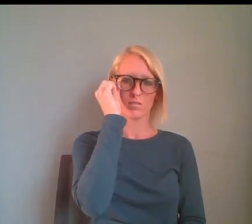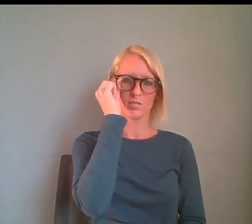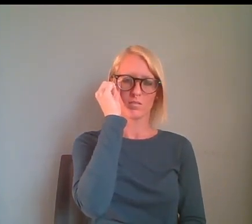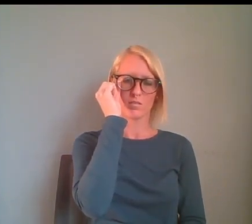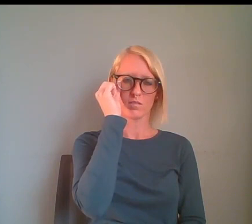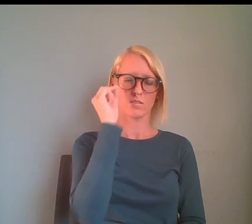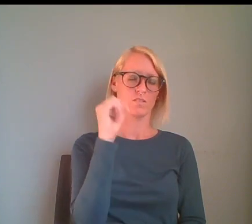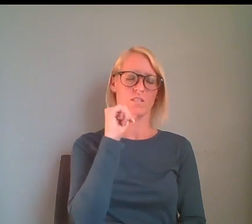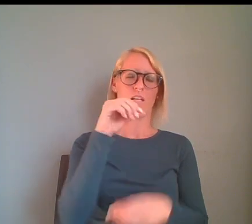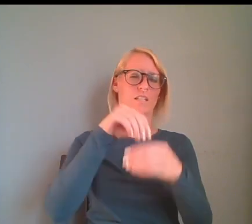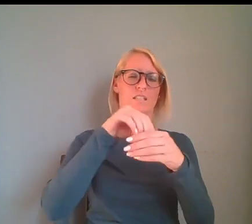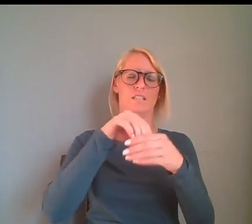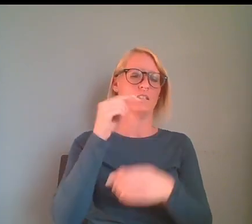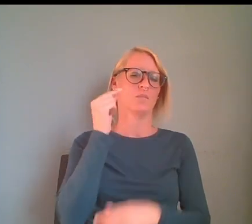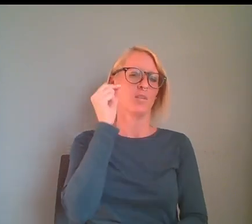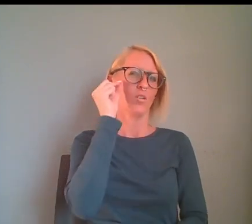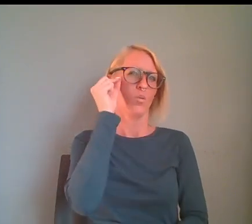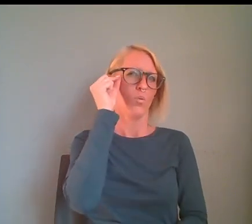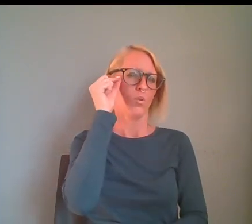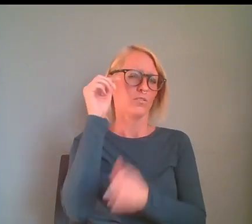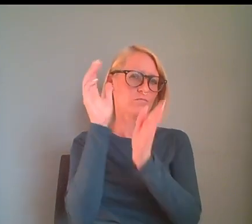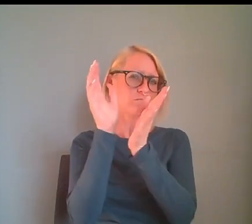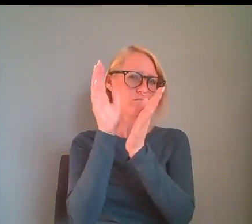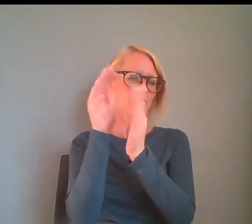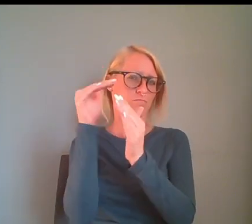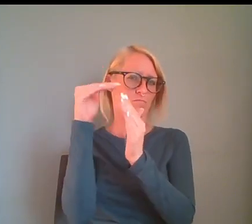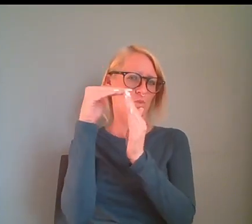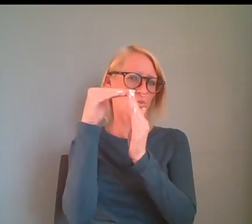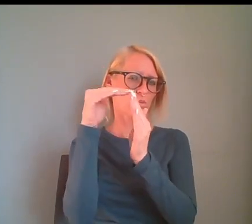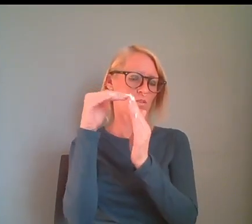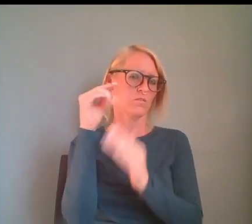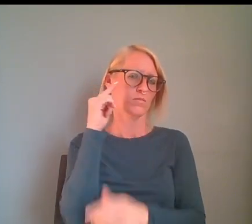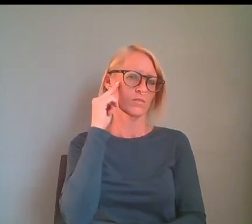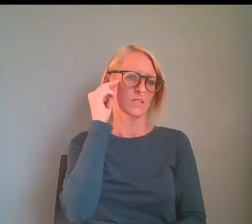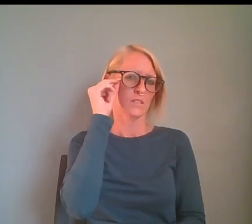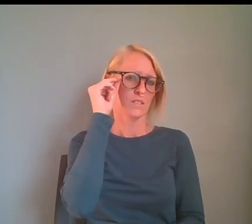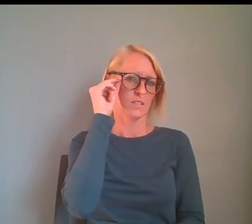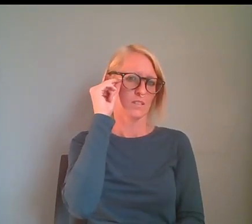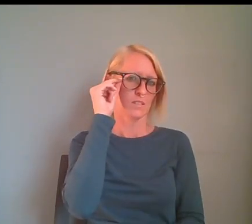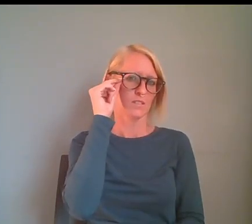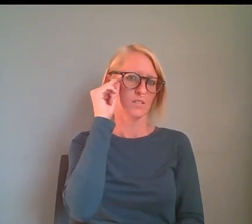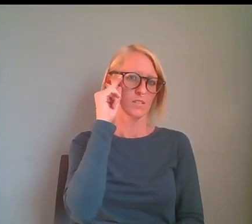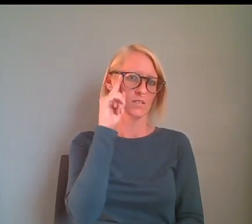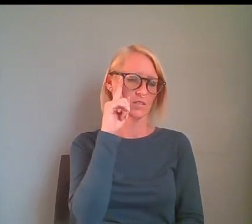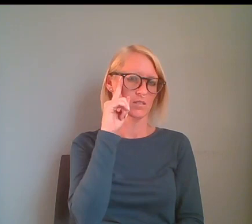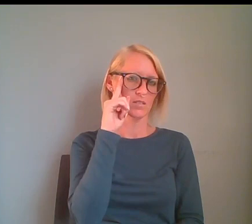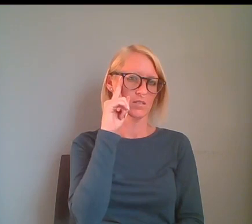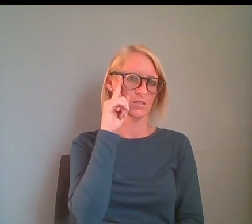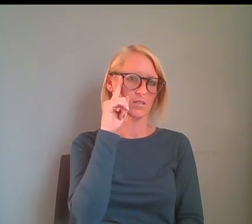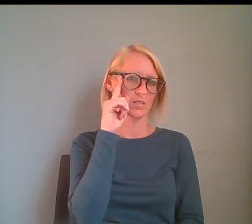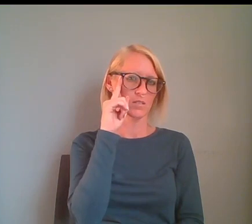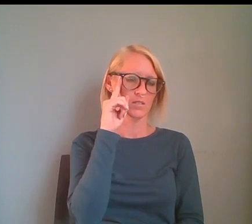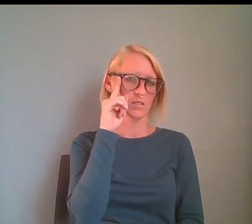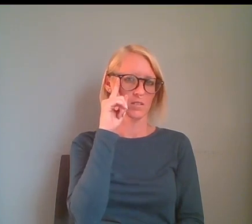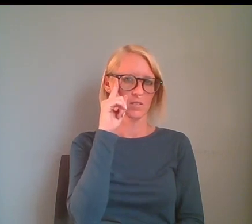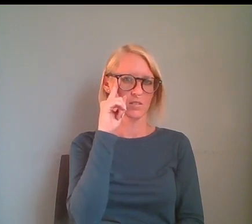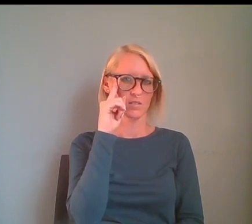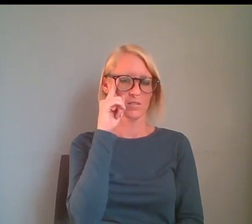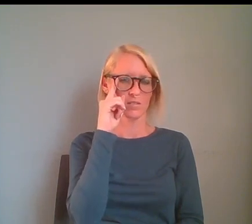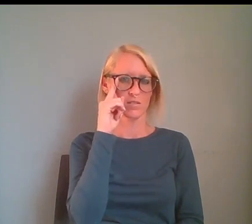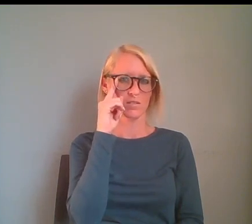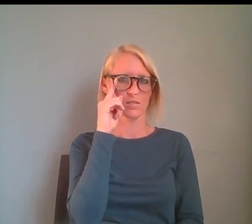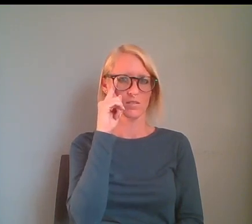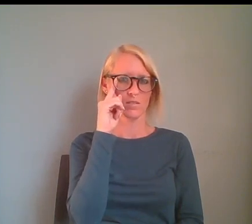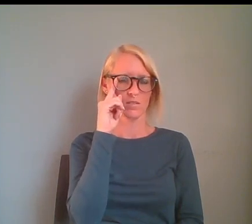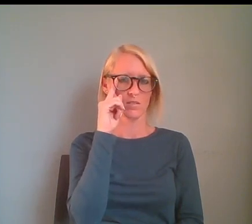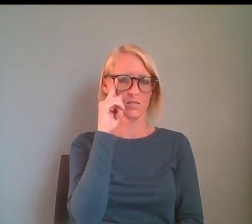Not in your eye, okay? About right there. And then you're gonna mark your